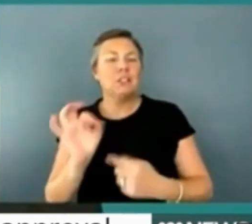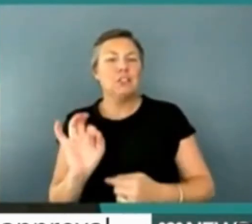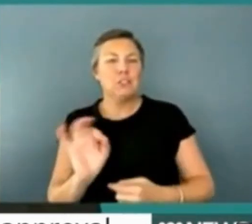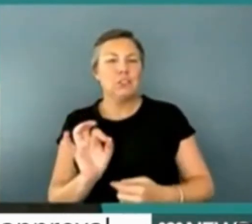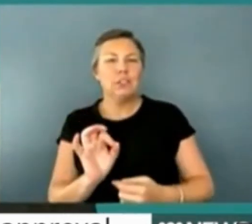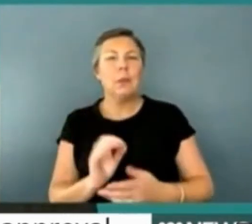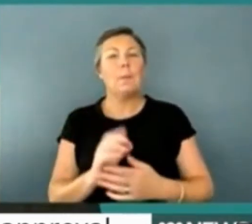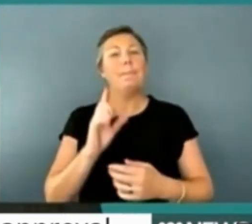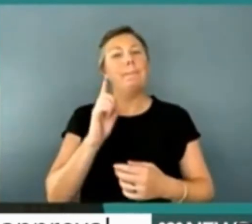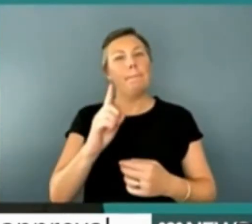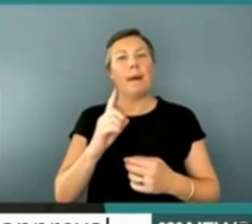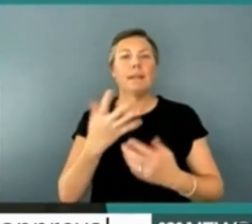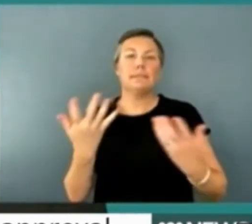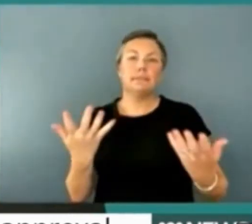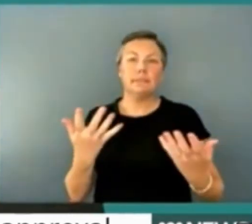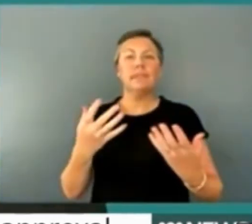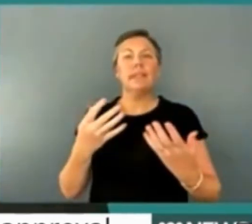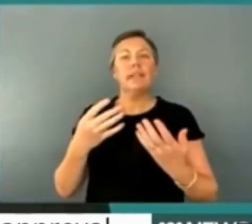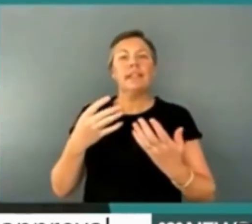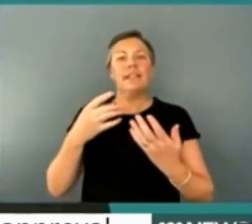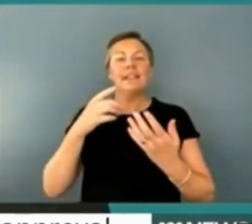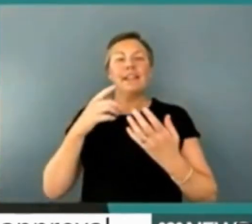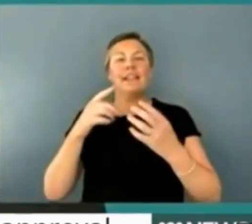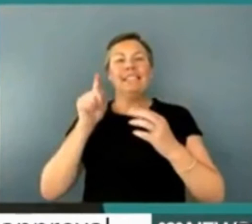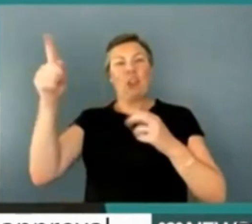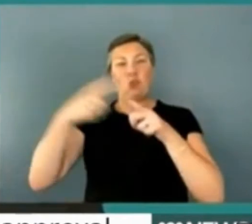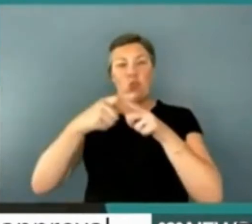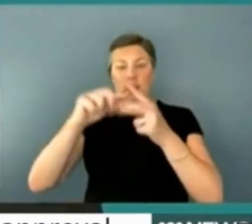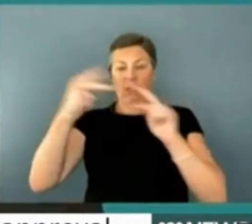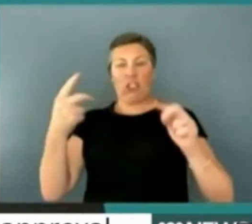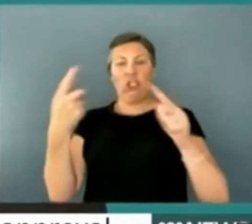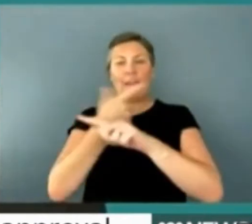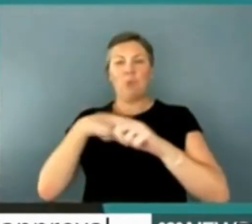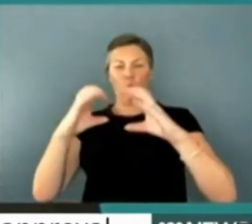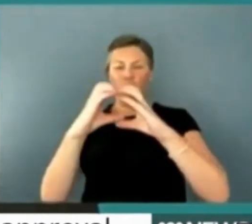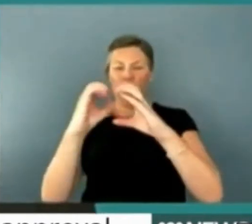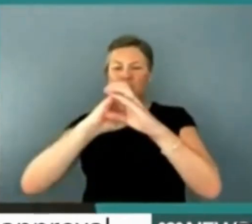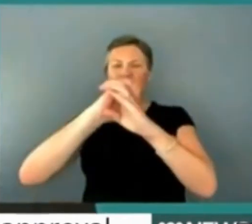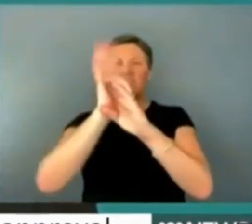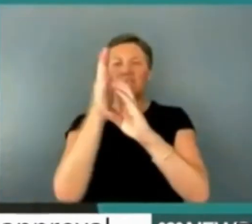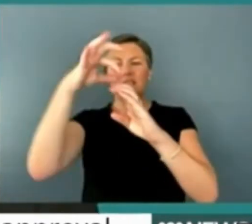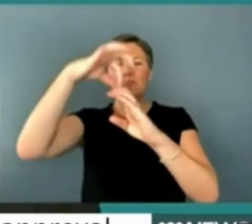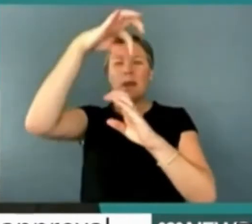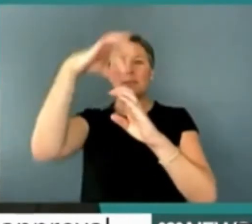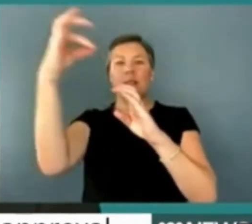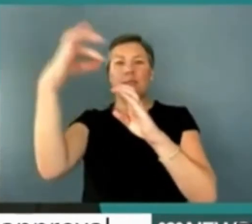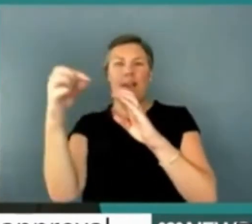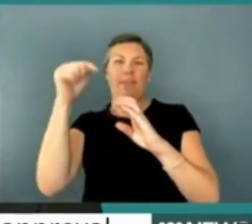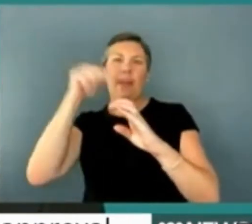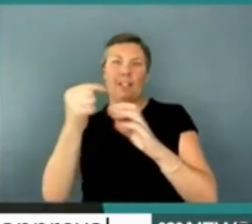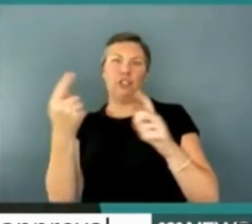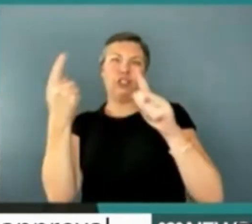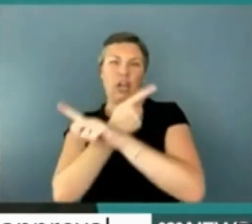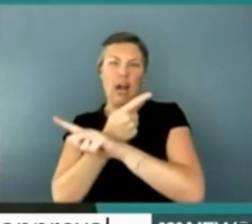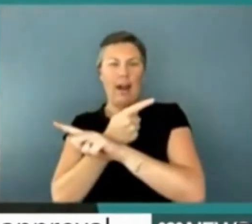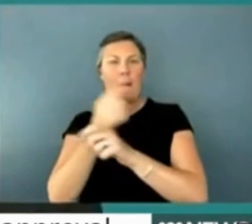because that's the way it enters into cells. But none of them so far have really been of major concern. So that's